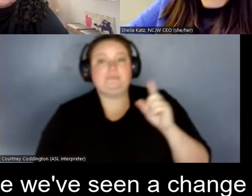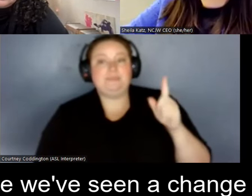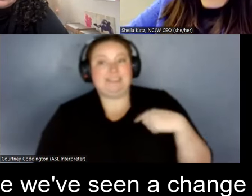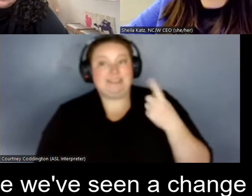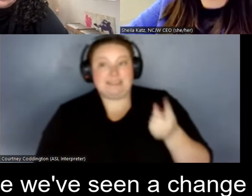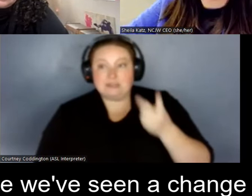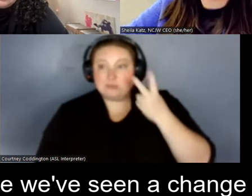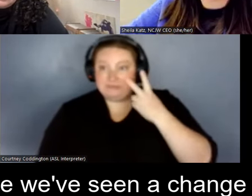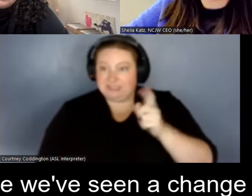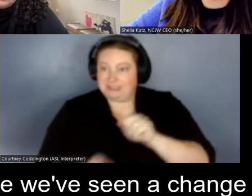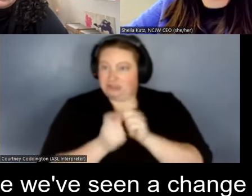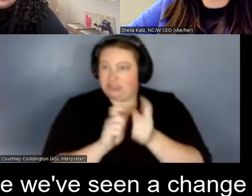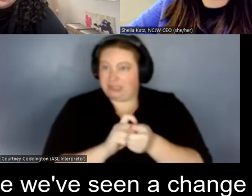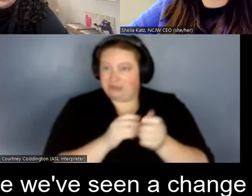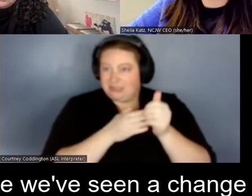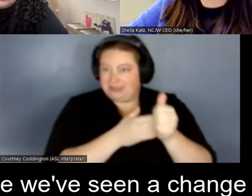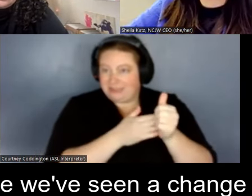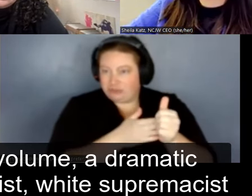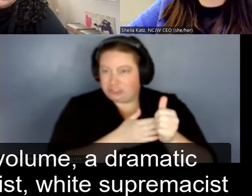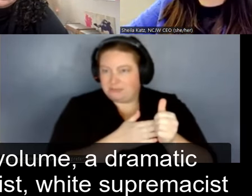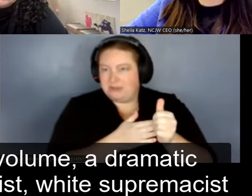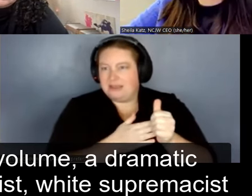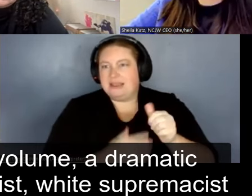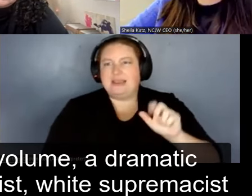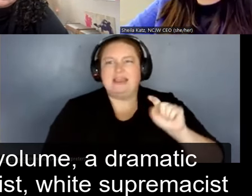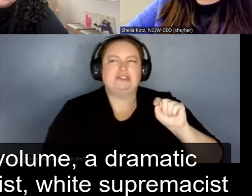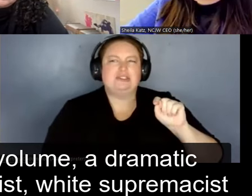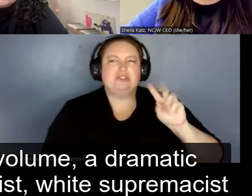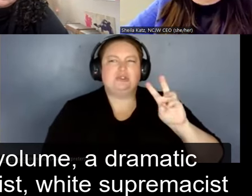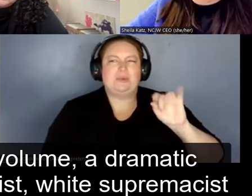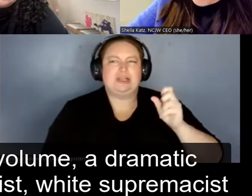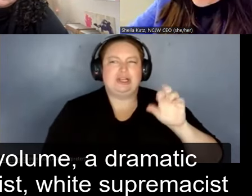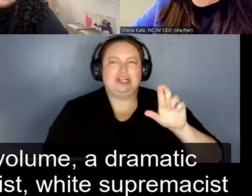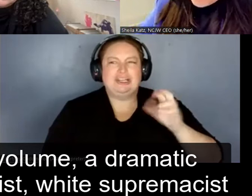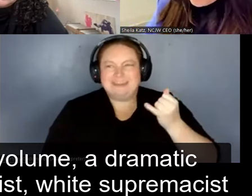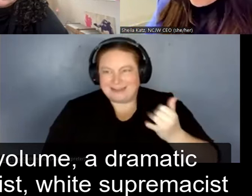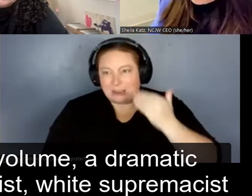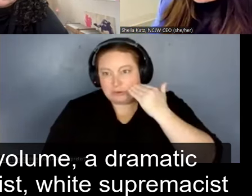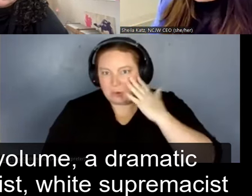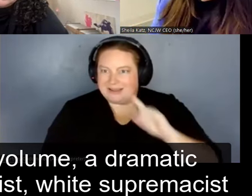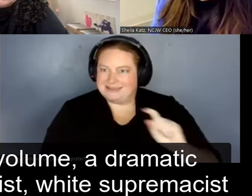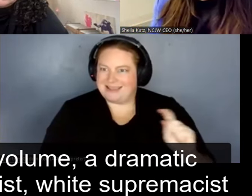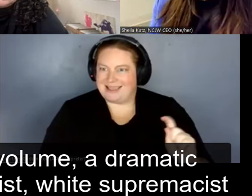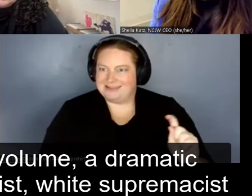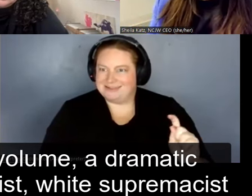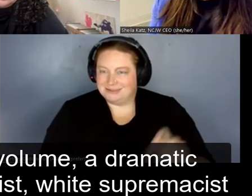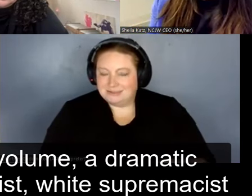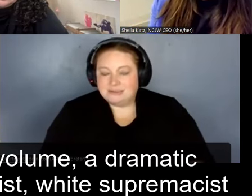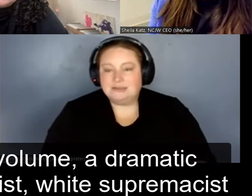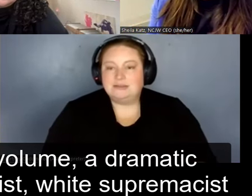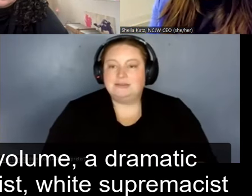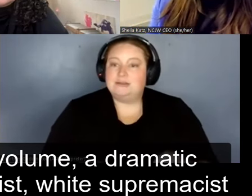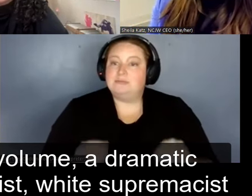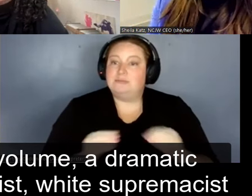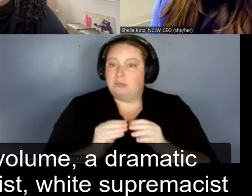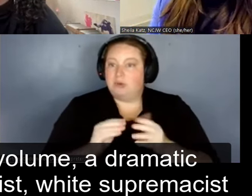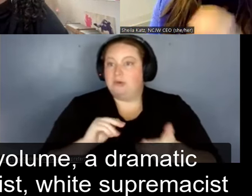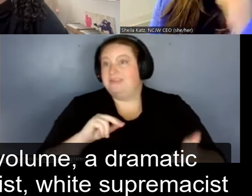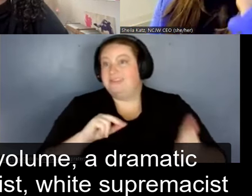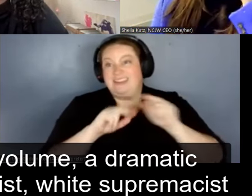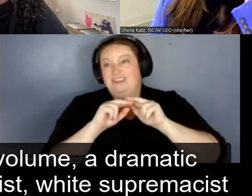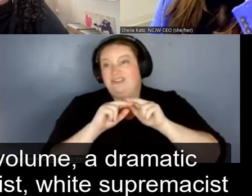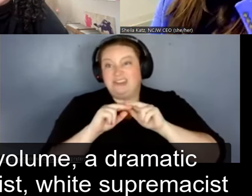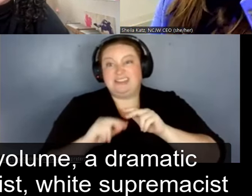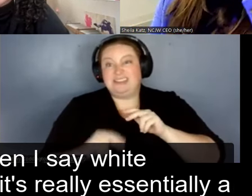seen a change in leadership at Twitter, now known as X, we've seen a higher volume of a dramatic increase really in racist,